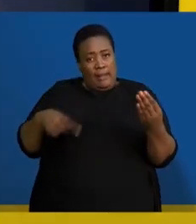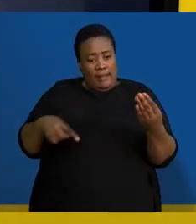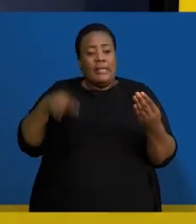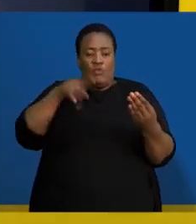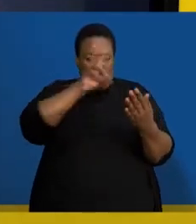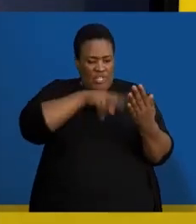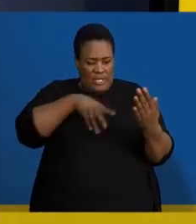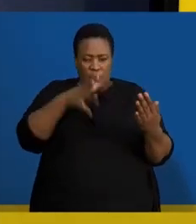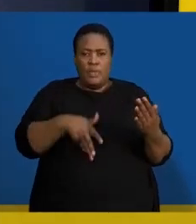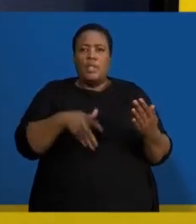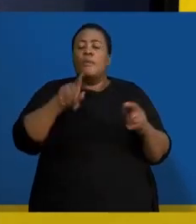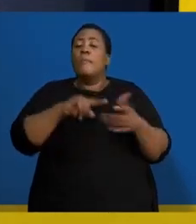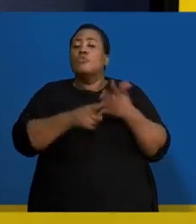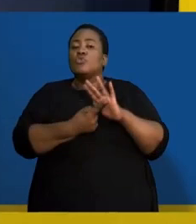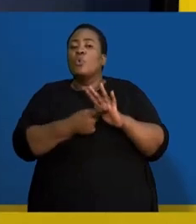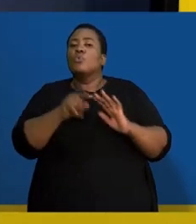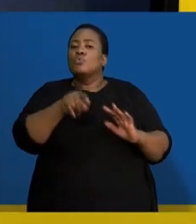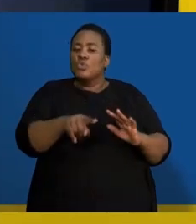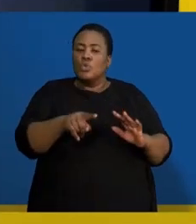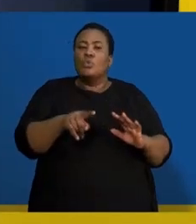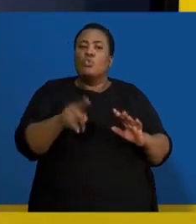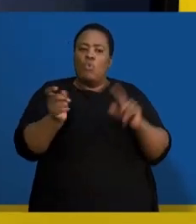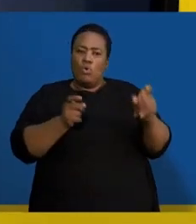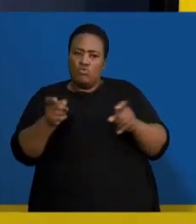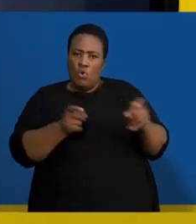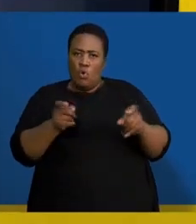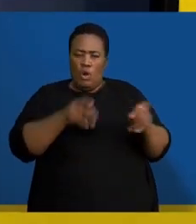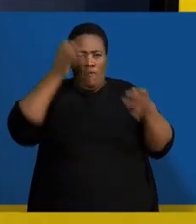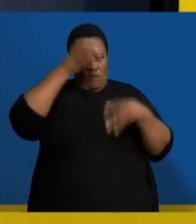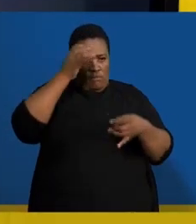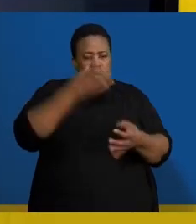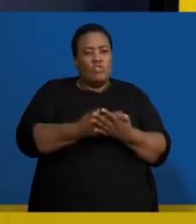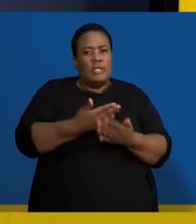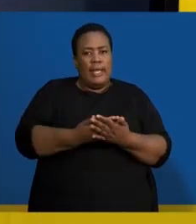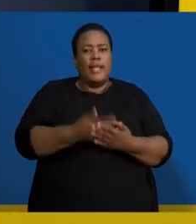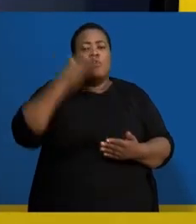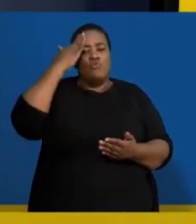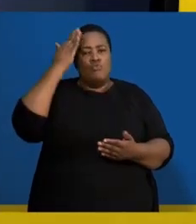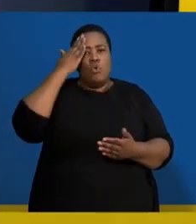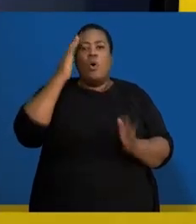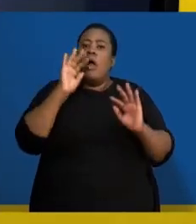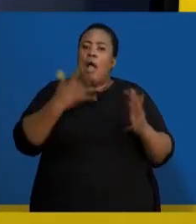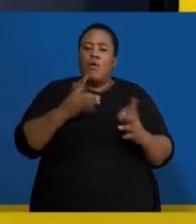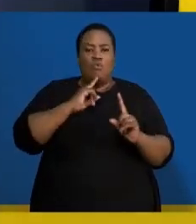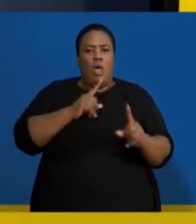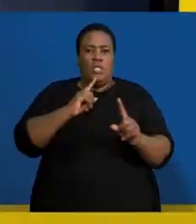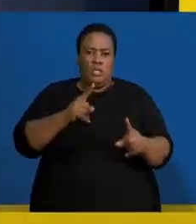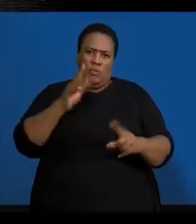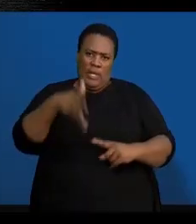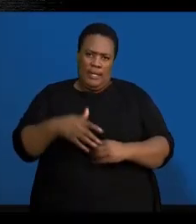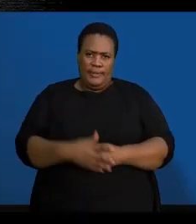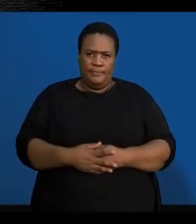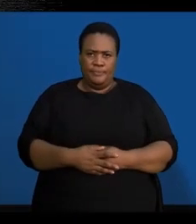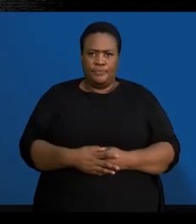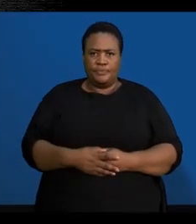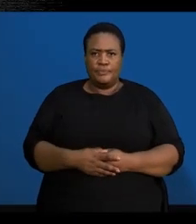has to show them that you have control of the information and you know exactly how you are going to argue. And then